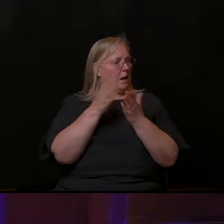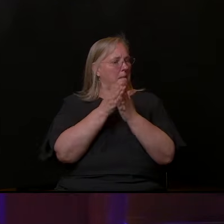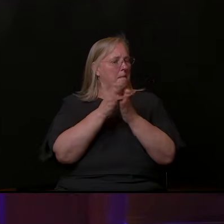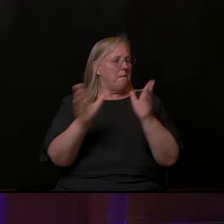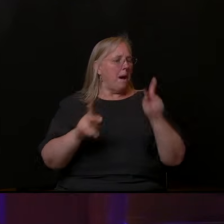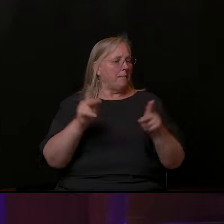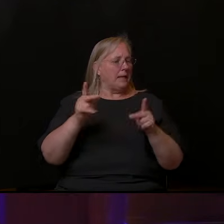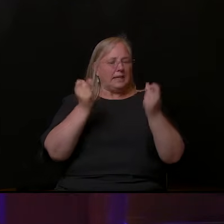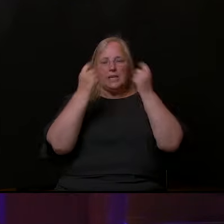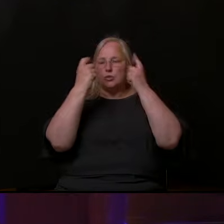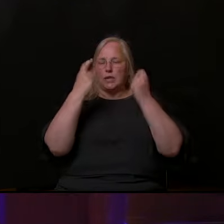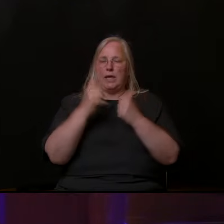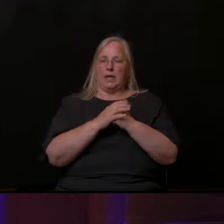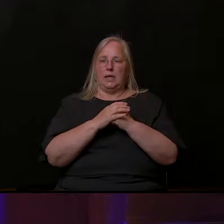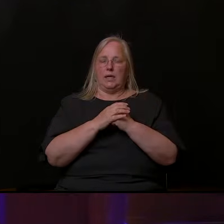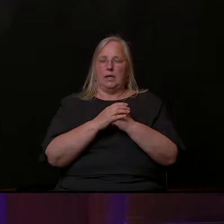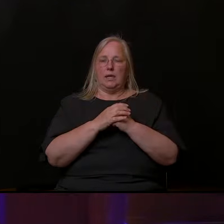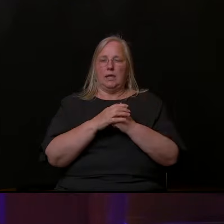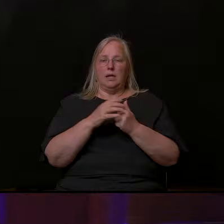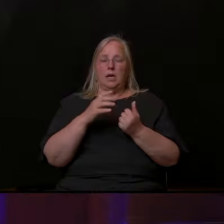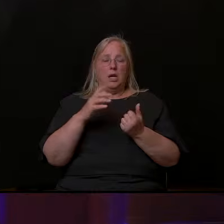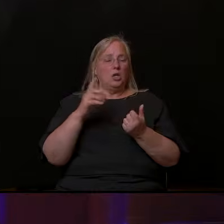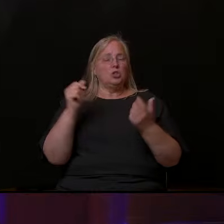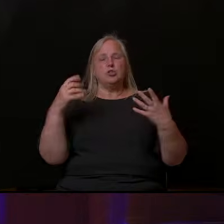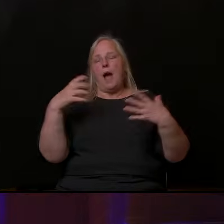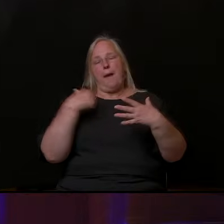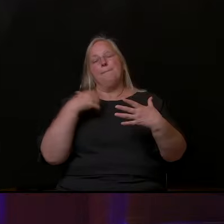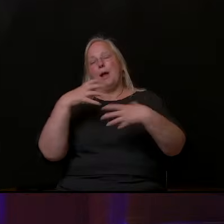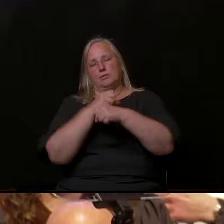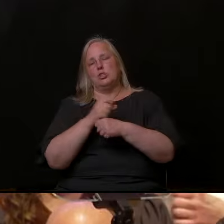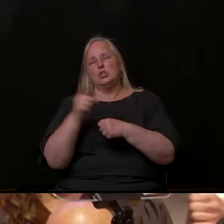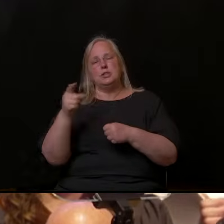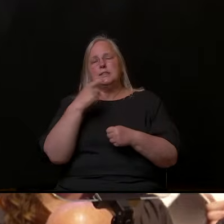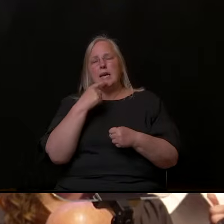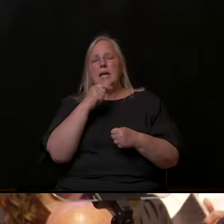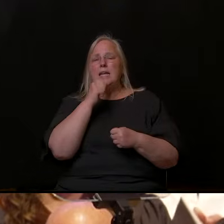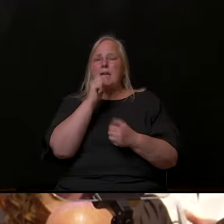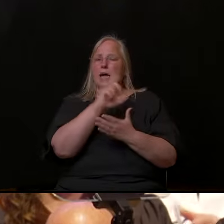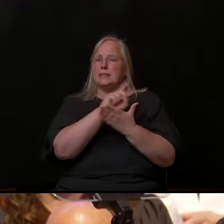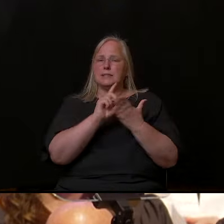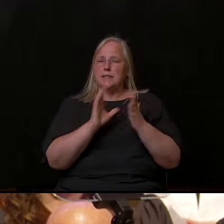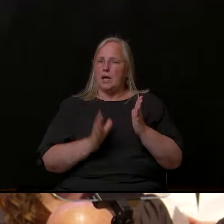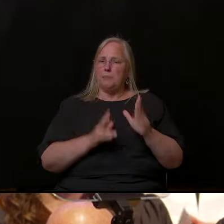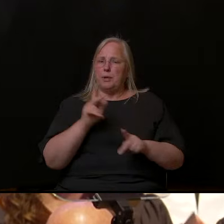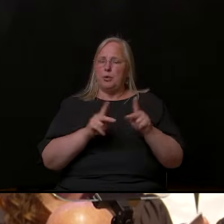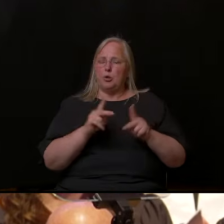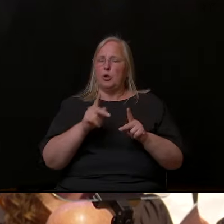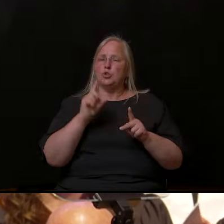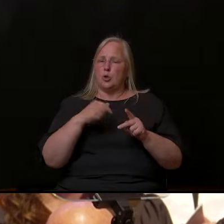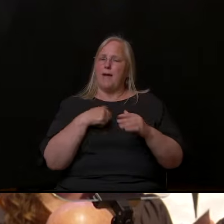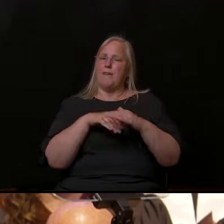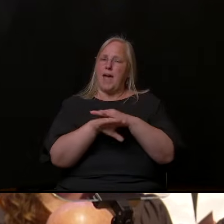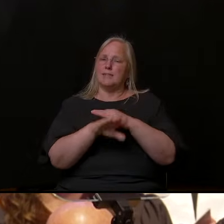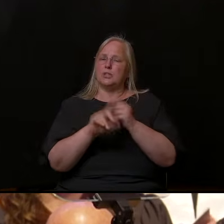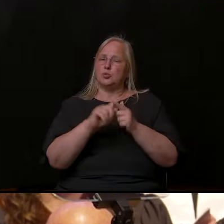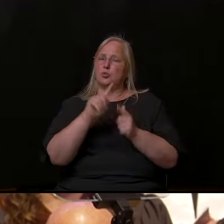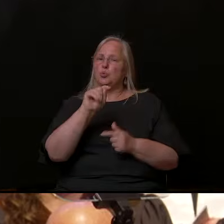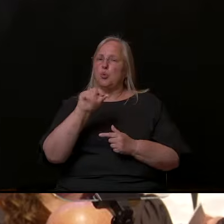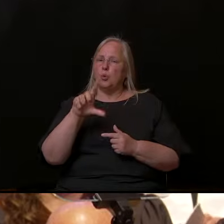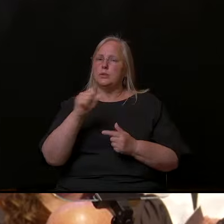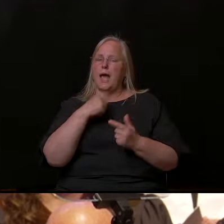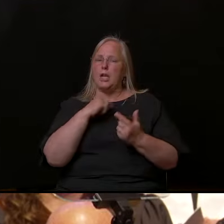That non-designers should have access to the tools and learn to think like